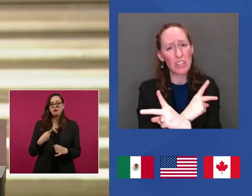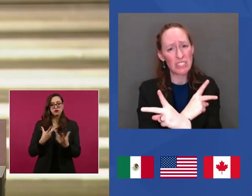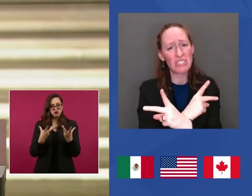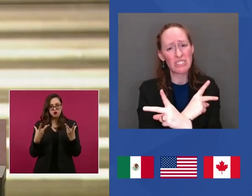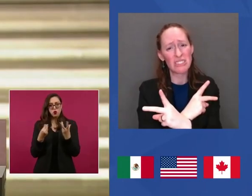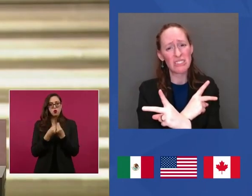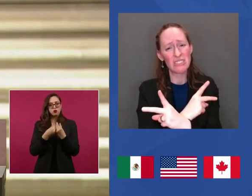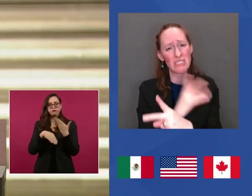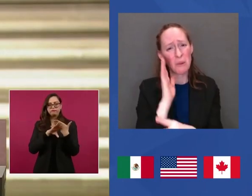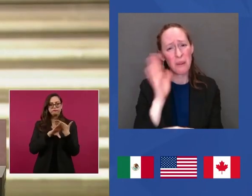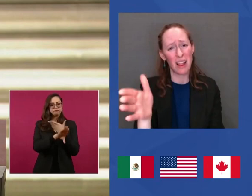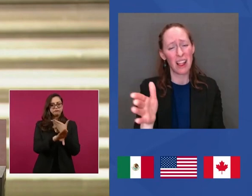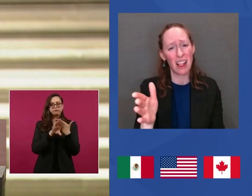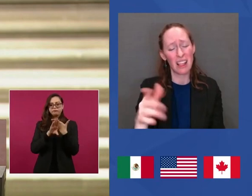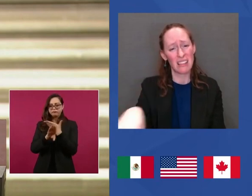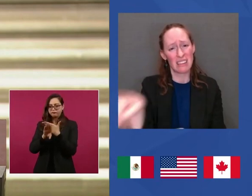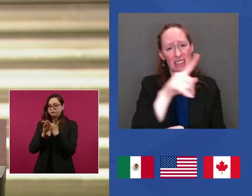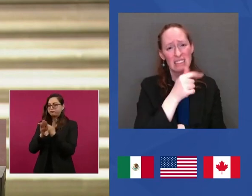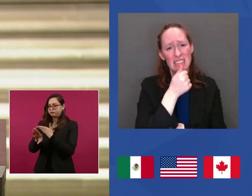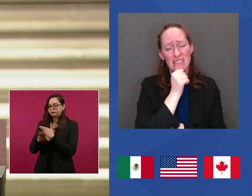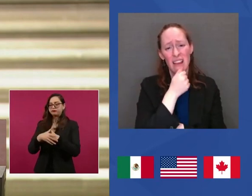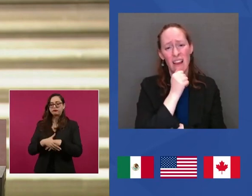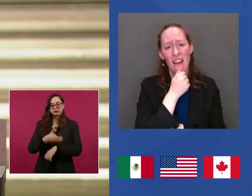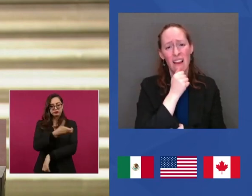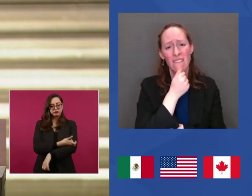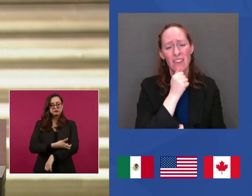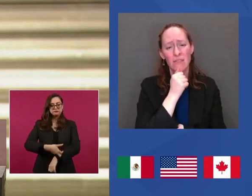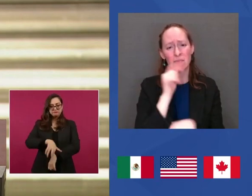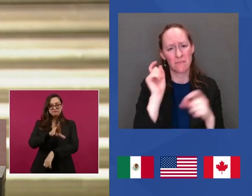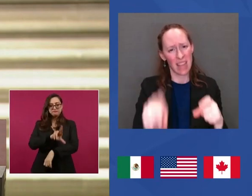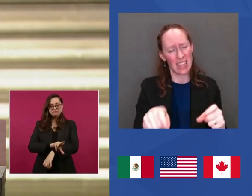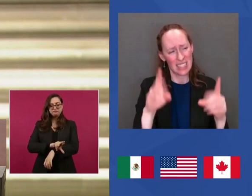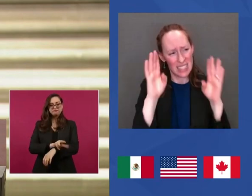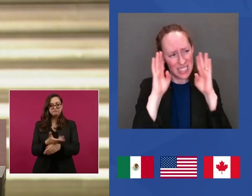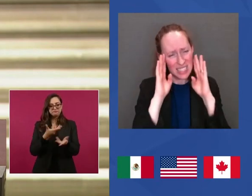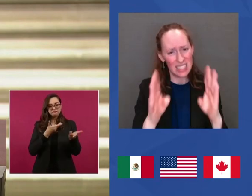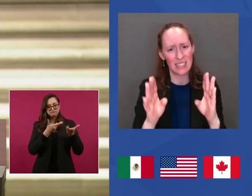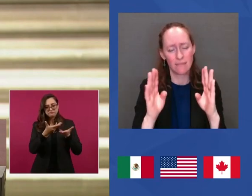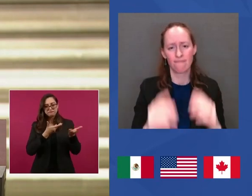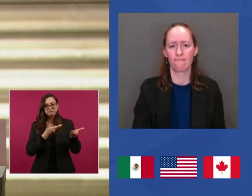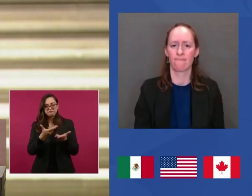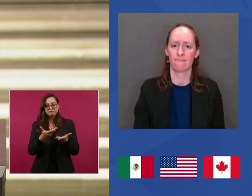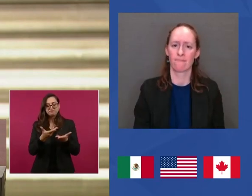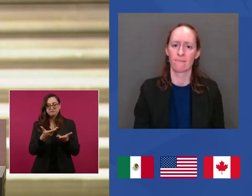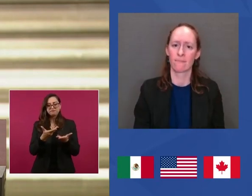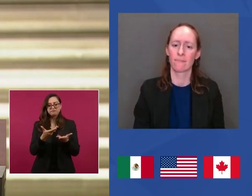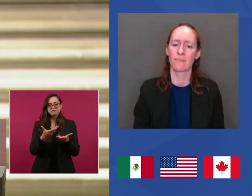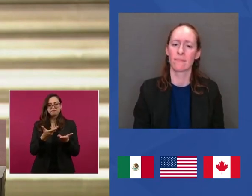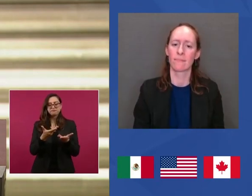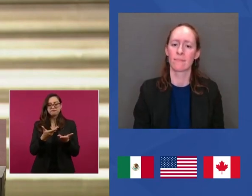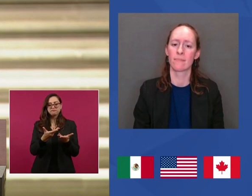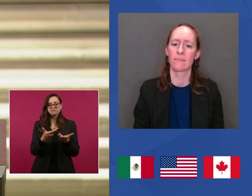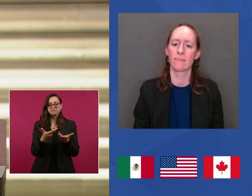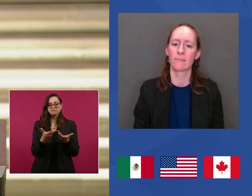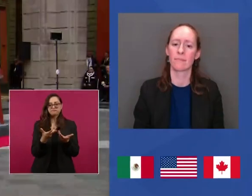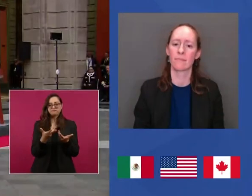we have to act in a coordinated fashion, and that